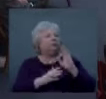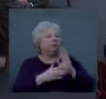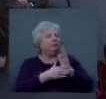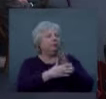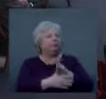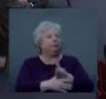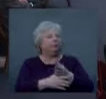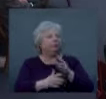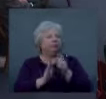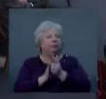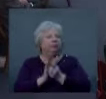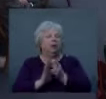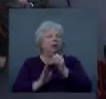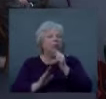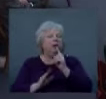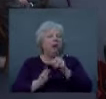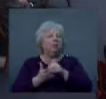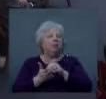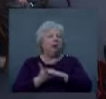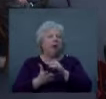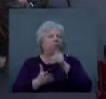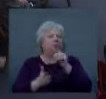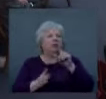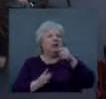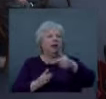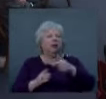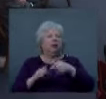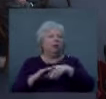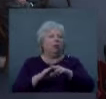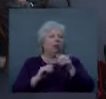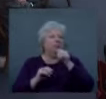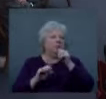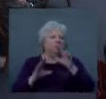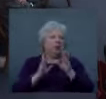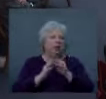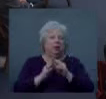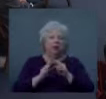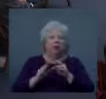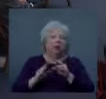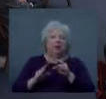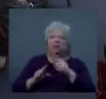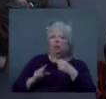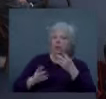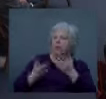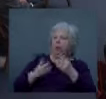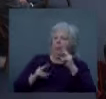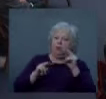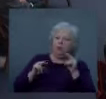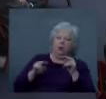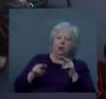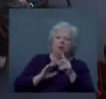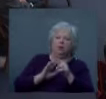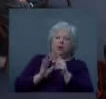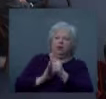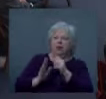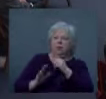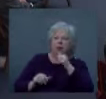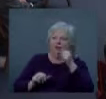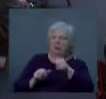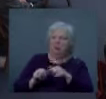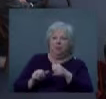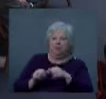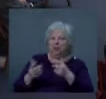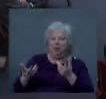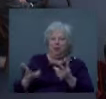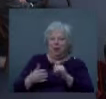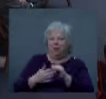into executive session. We need that for the record. Director. We may have to go look at the videotape. I don't remember. That's been some time since